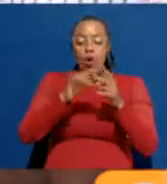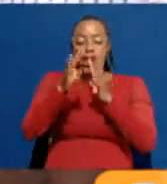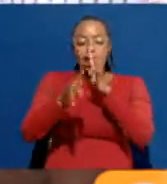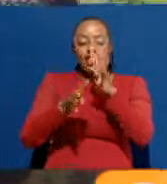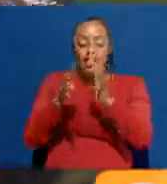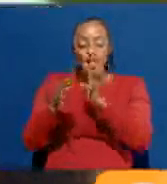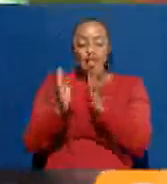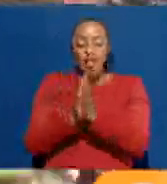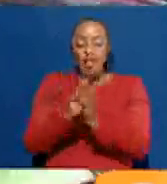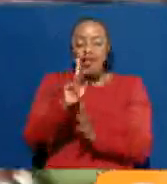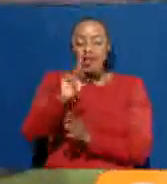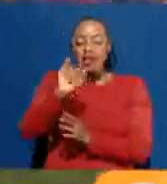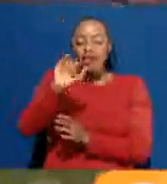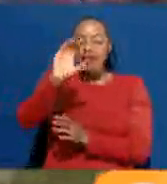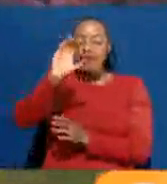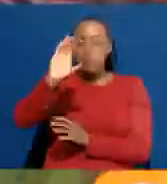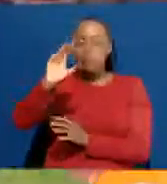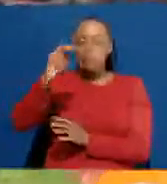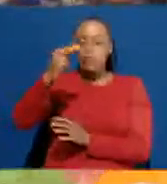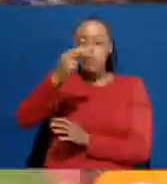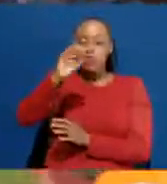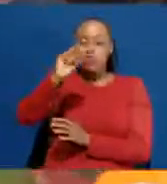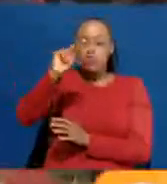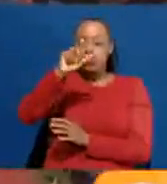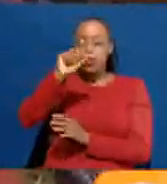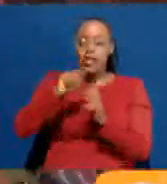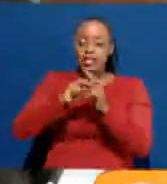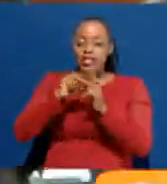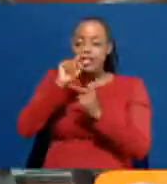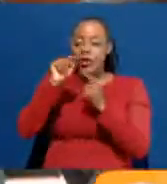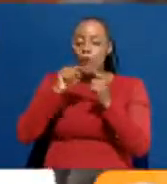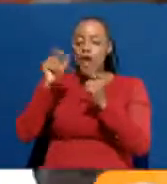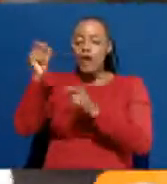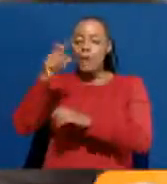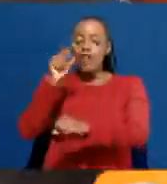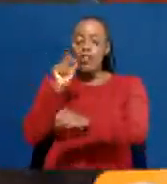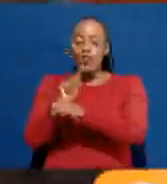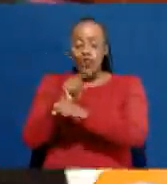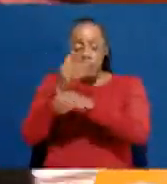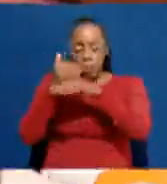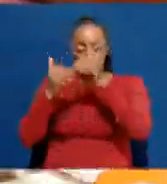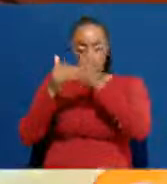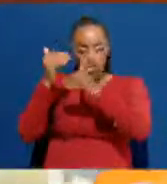and Kipchoge Keino stadia are expected to begin by November.